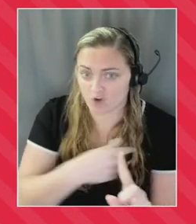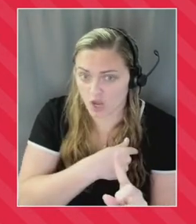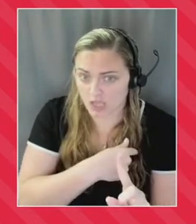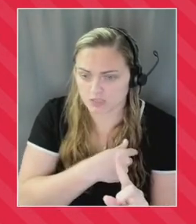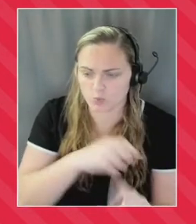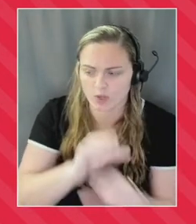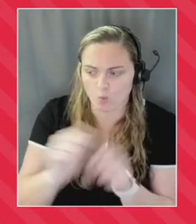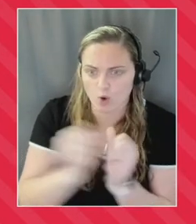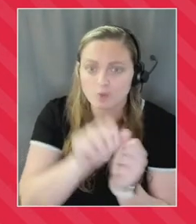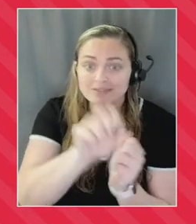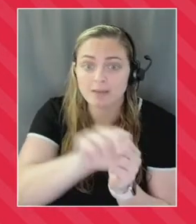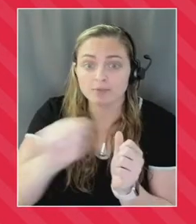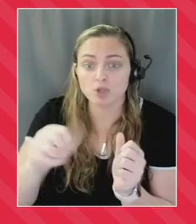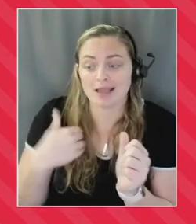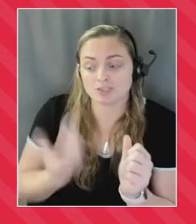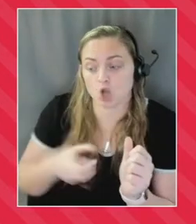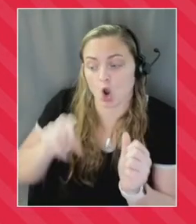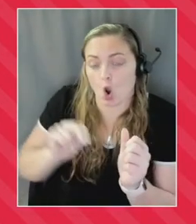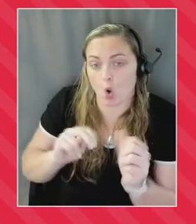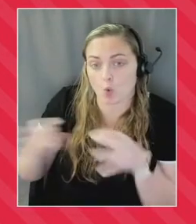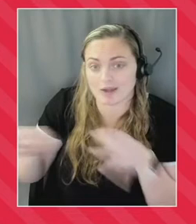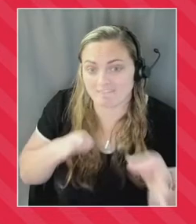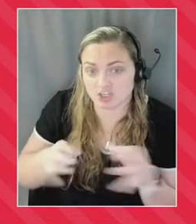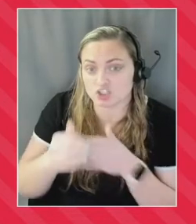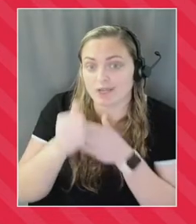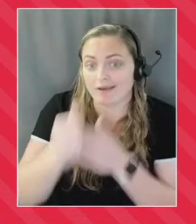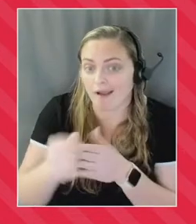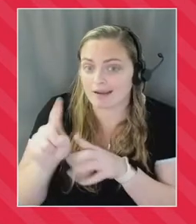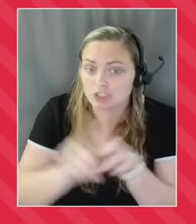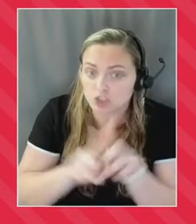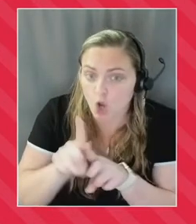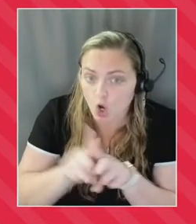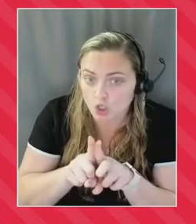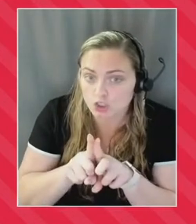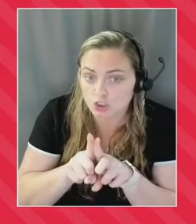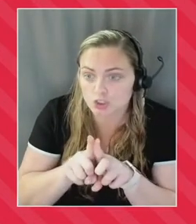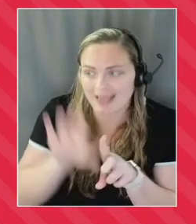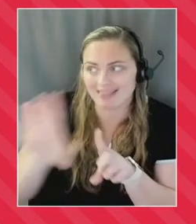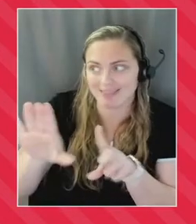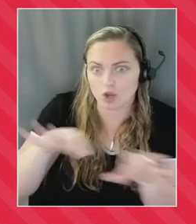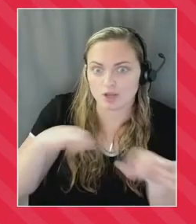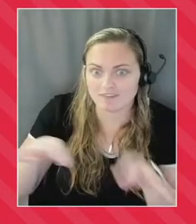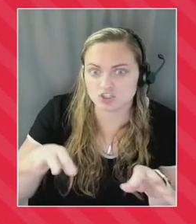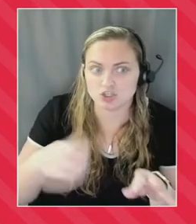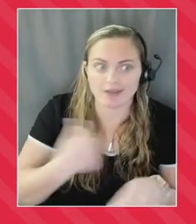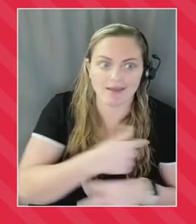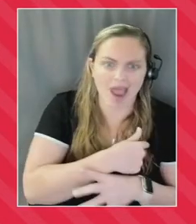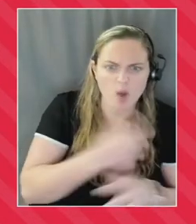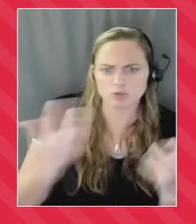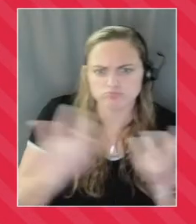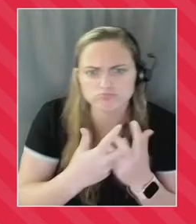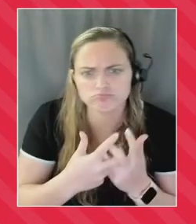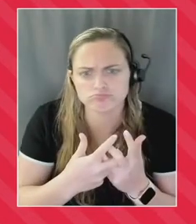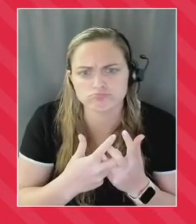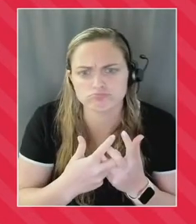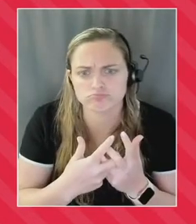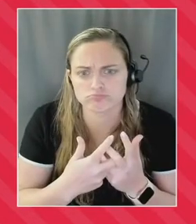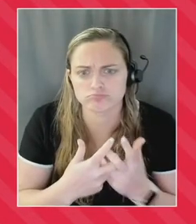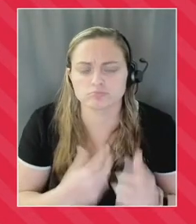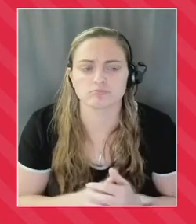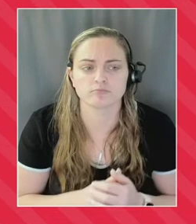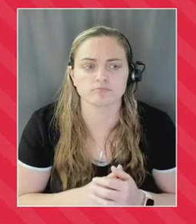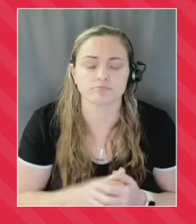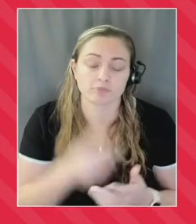Shop that also has their own definition, like Guiding Stars, and their Guiding Star definition and our definitions line up very nicely. So there's